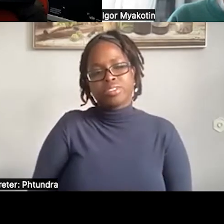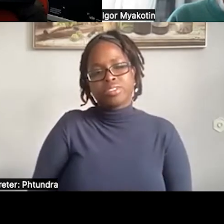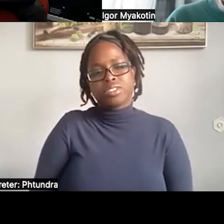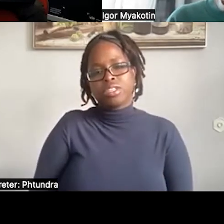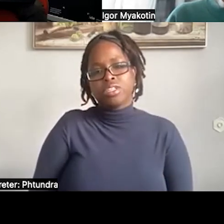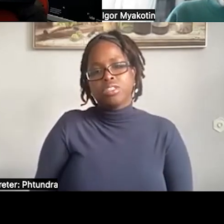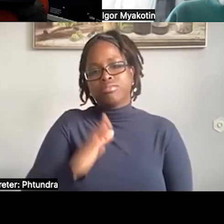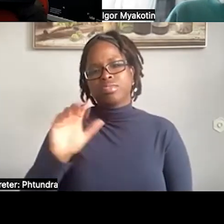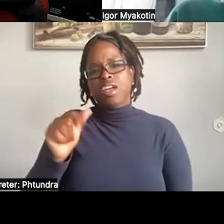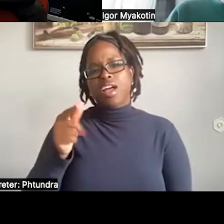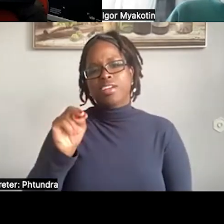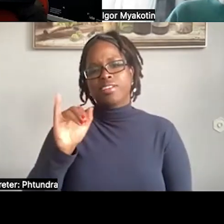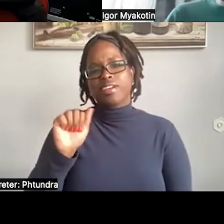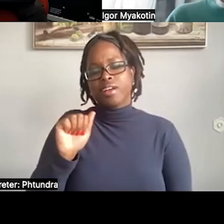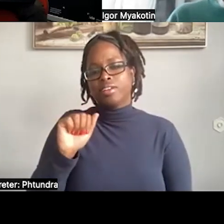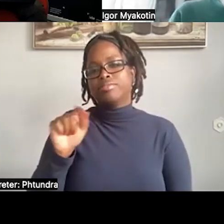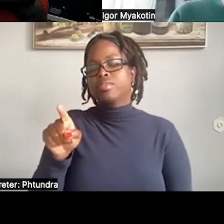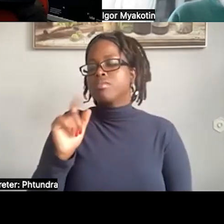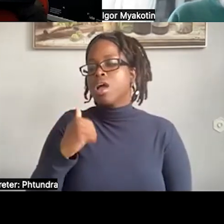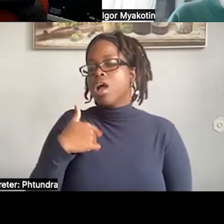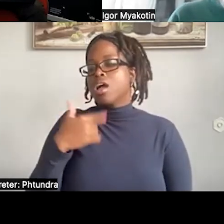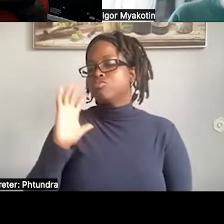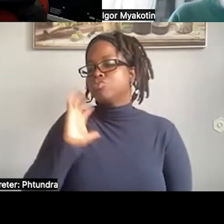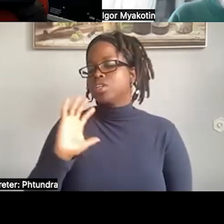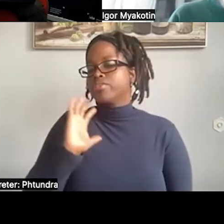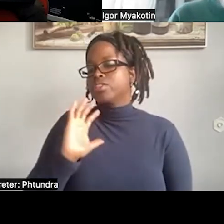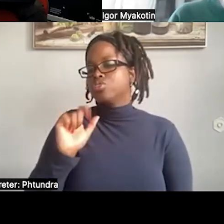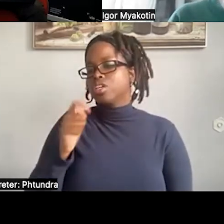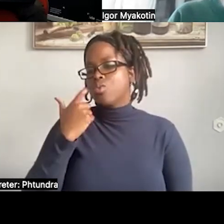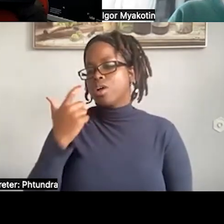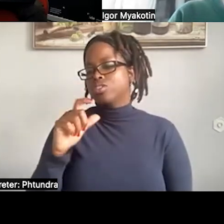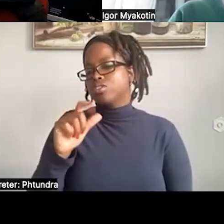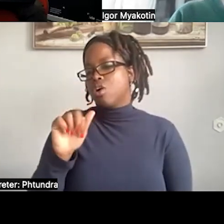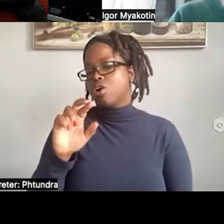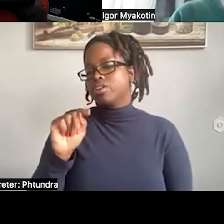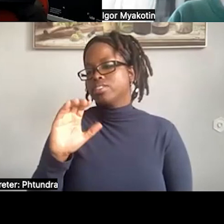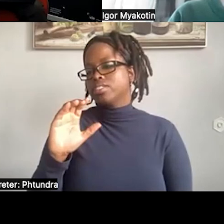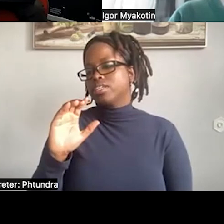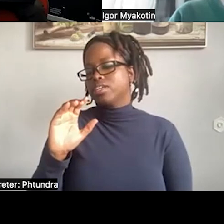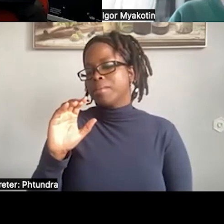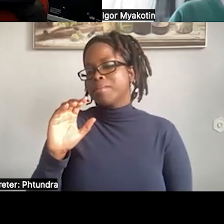My previous film you can watch on Ardoc Media website.